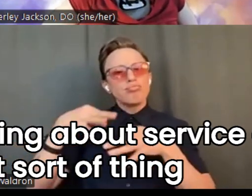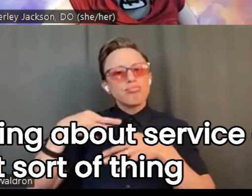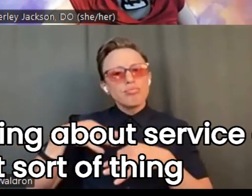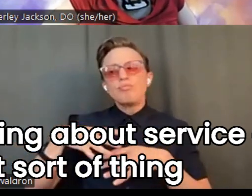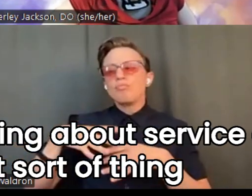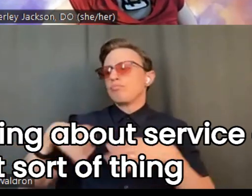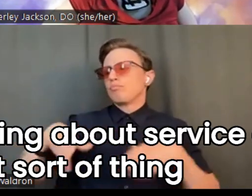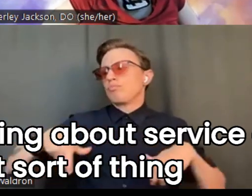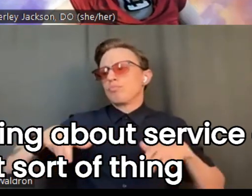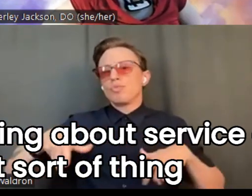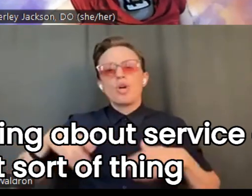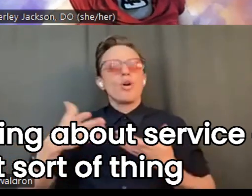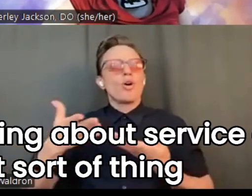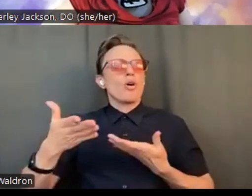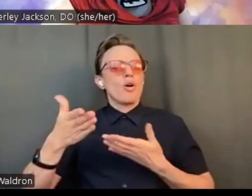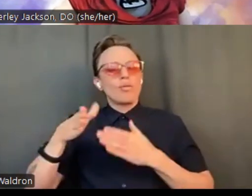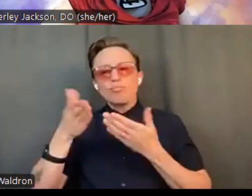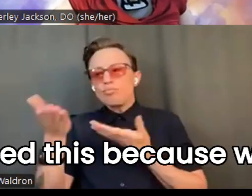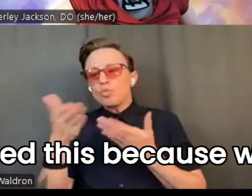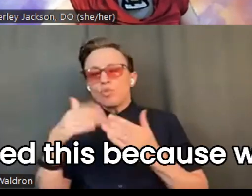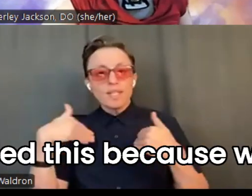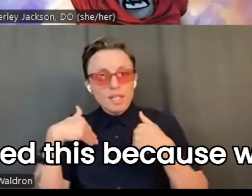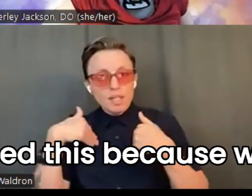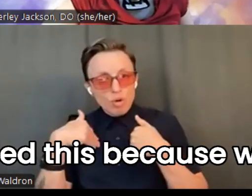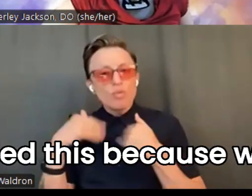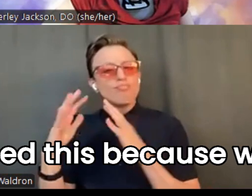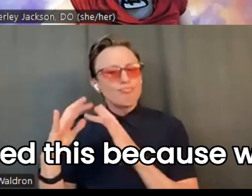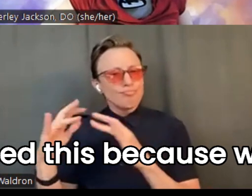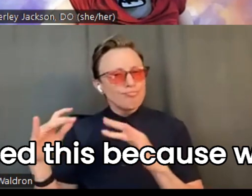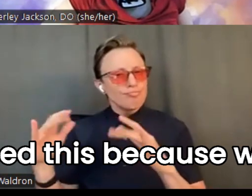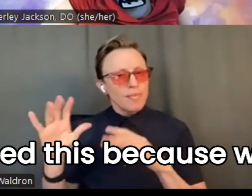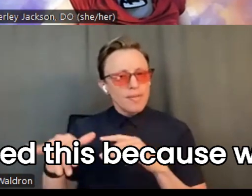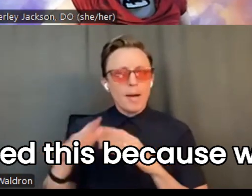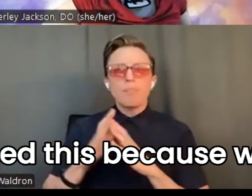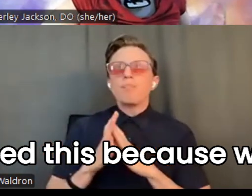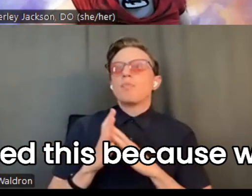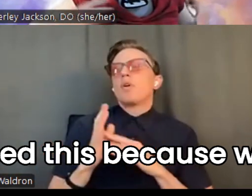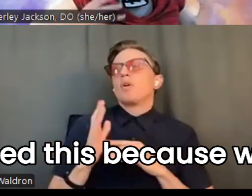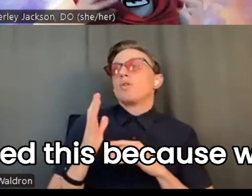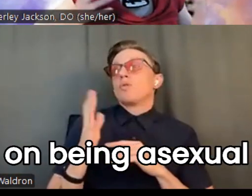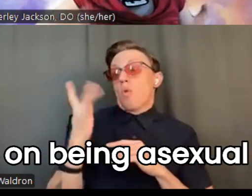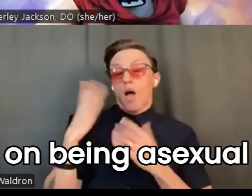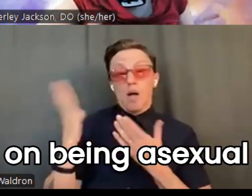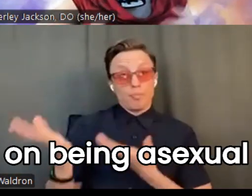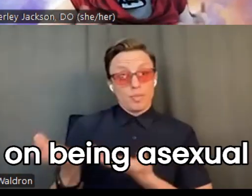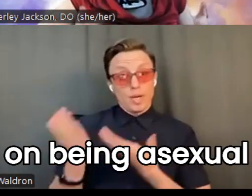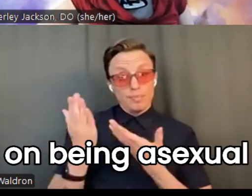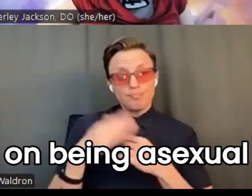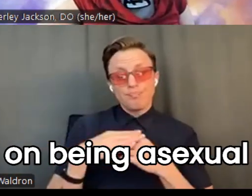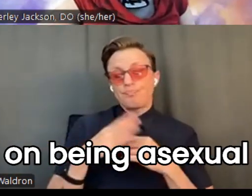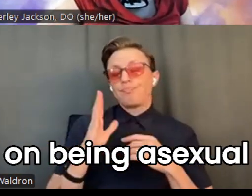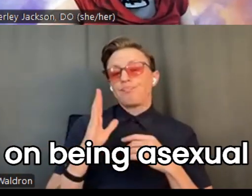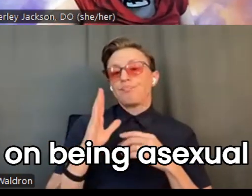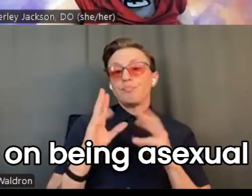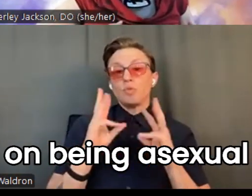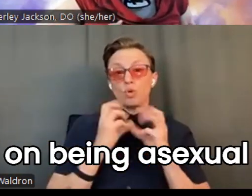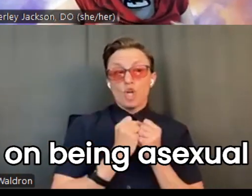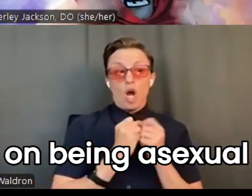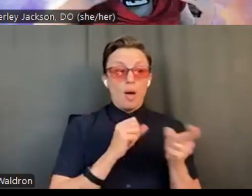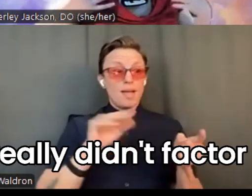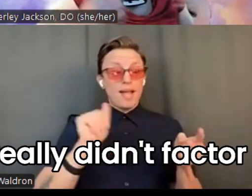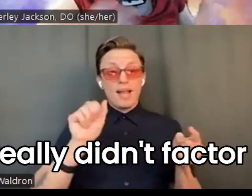about service animals, that sort of thing. And I mention this because with my workshop on being